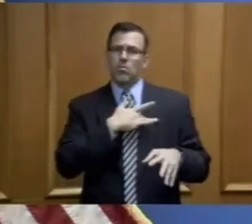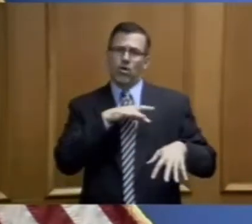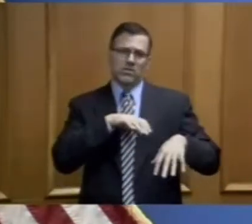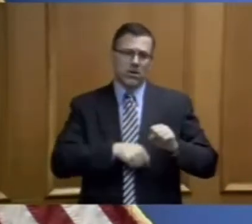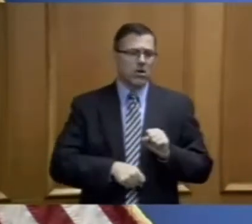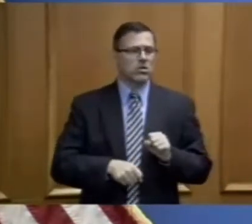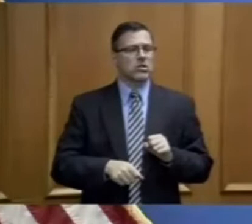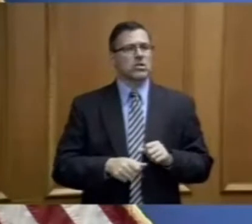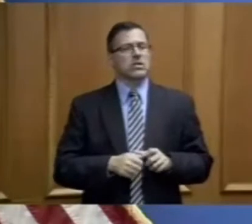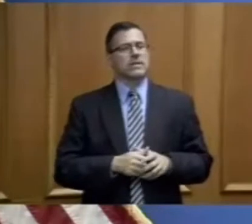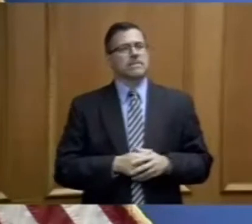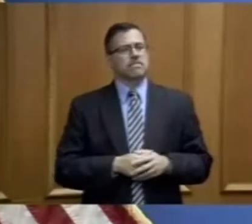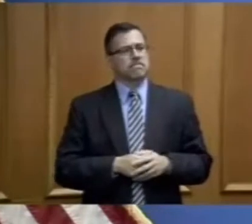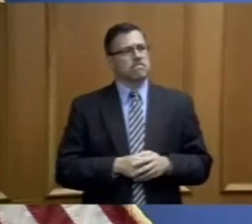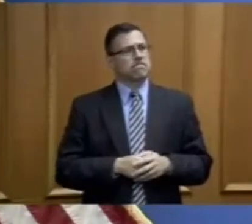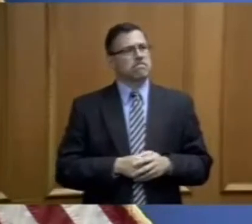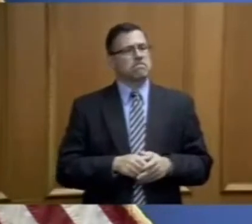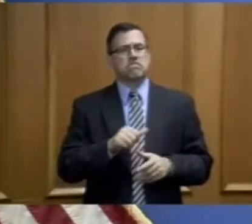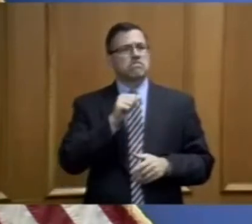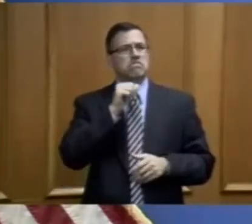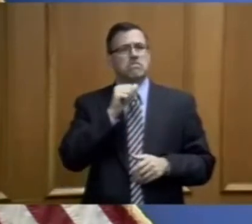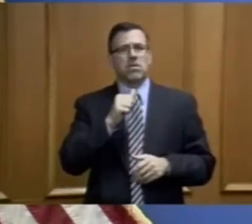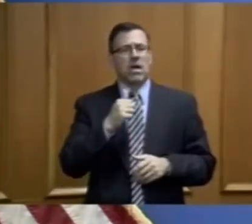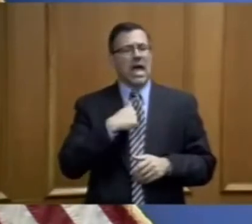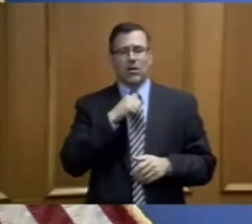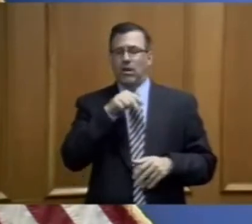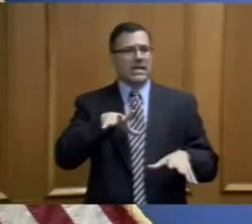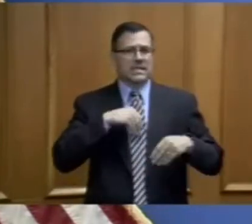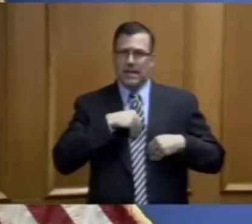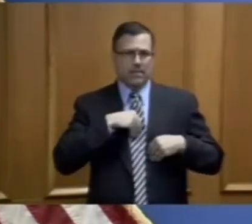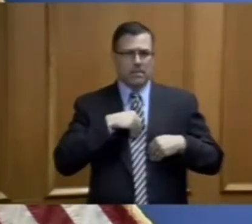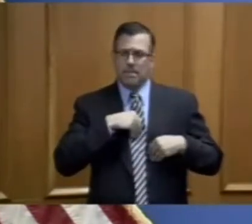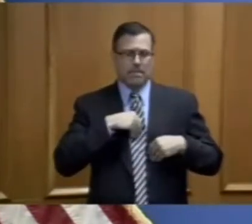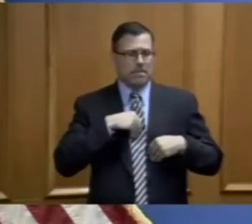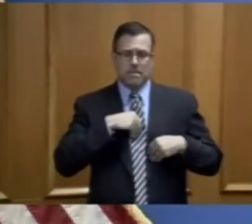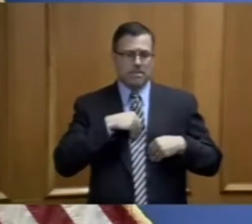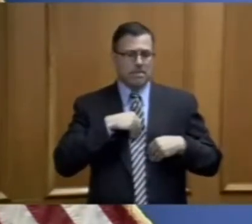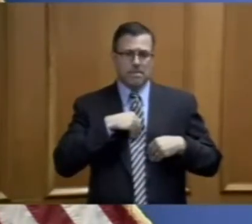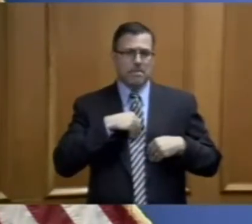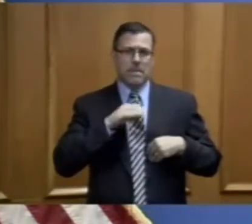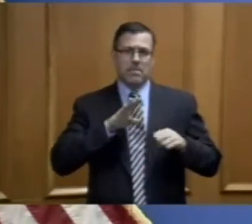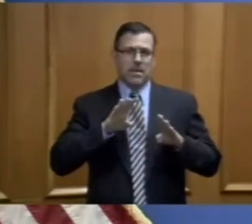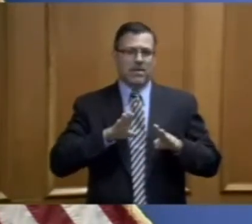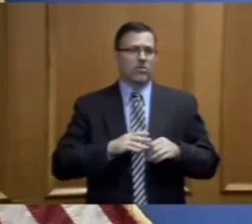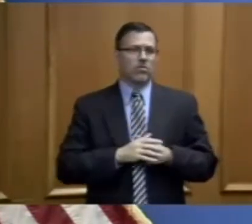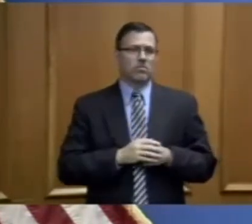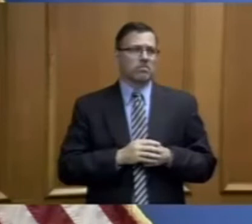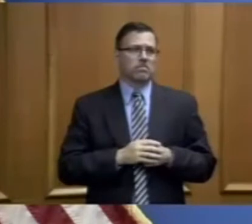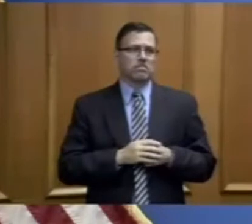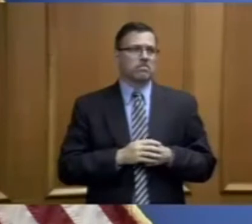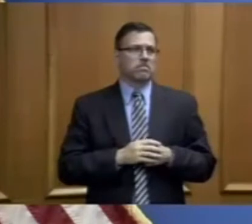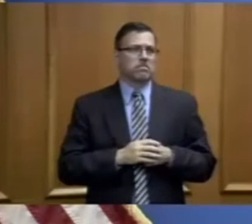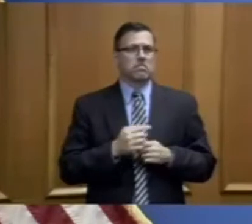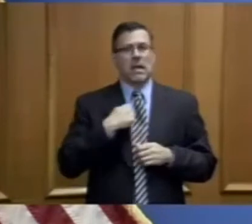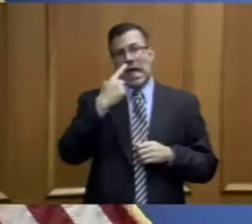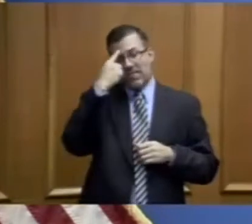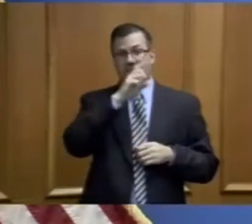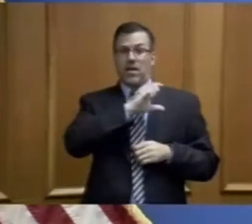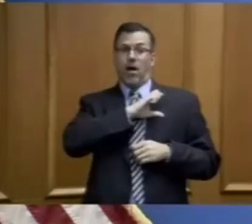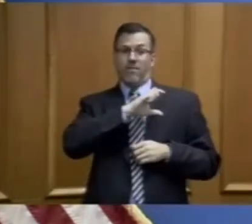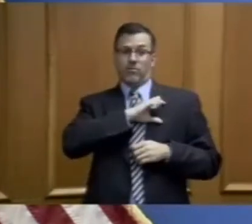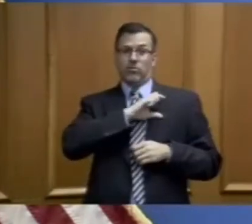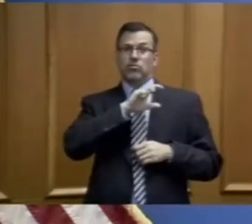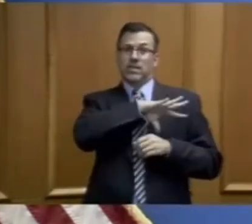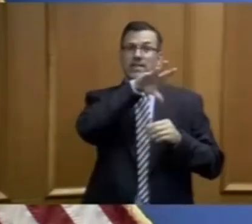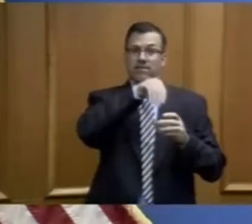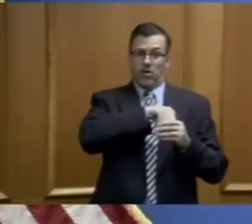preventable and unacceptable. I do think that the officers that are involved in that should be brought